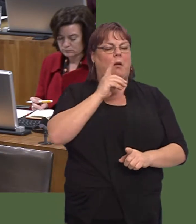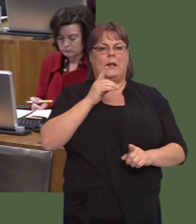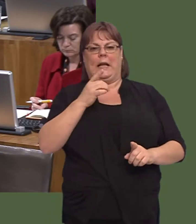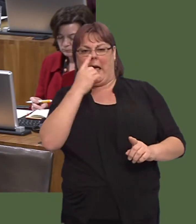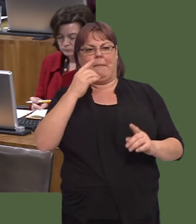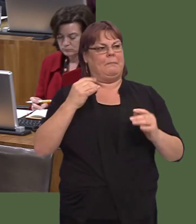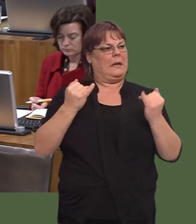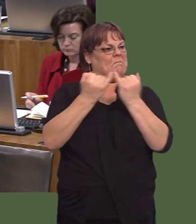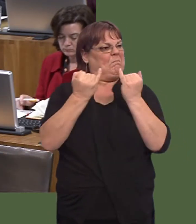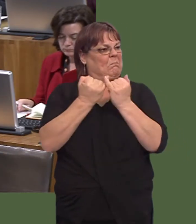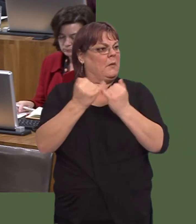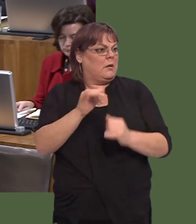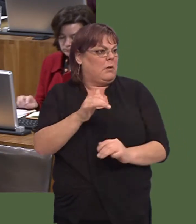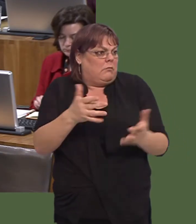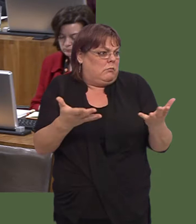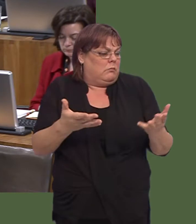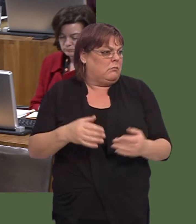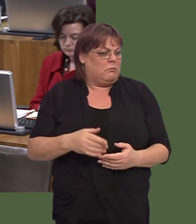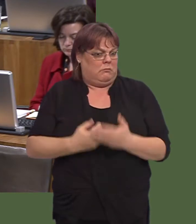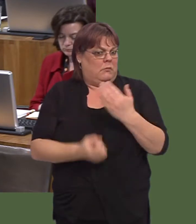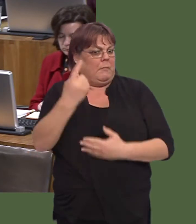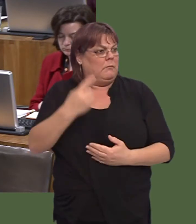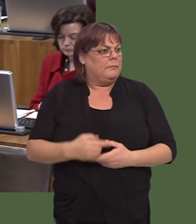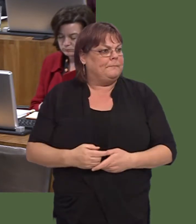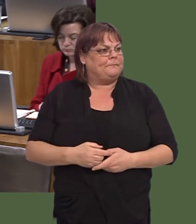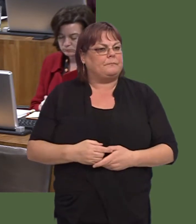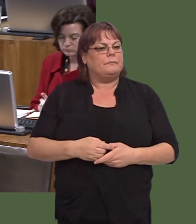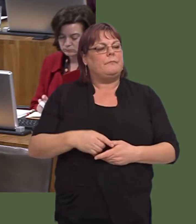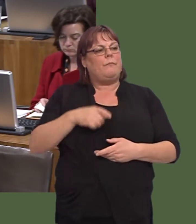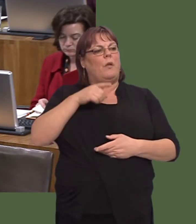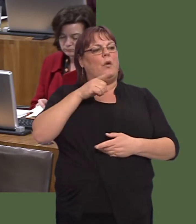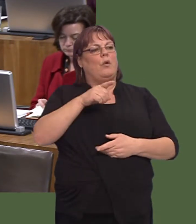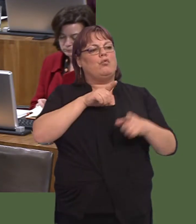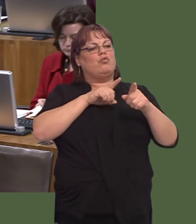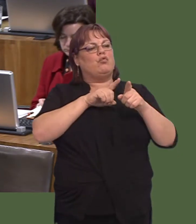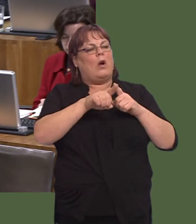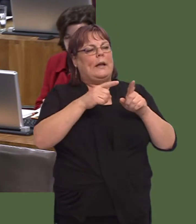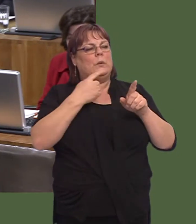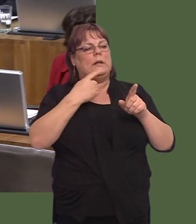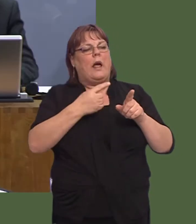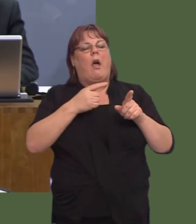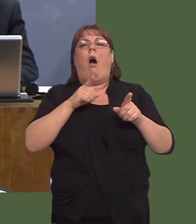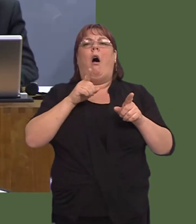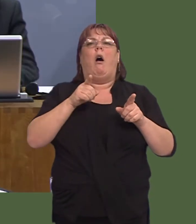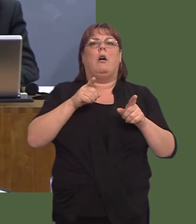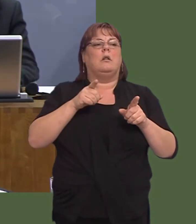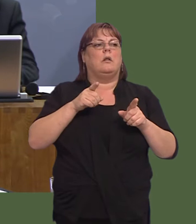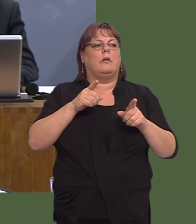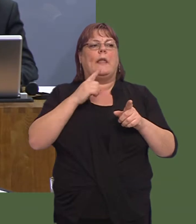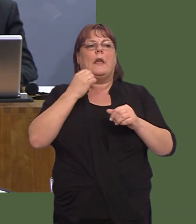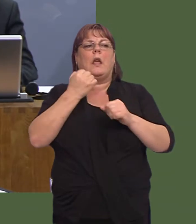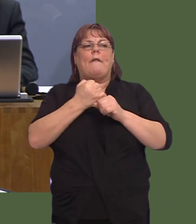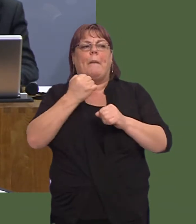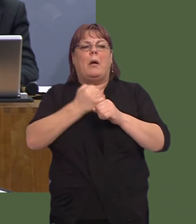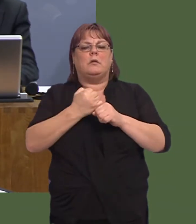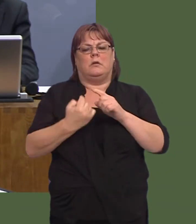up against each other. And let me just make one thing clear. The narrative, the political narrative he's trying to create is that somehow the government, he's not, is he?